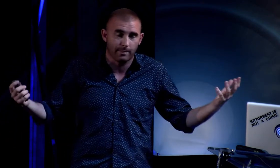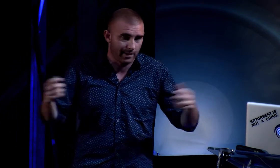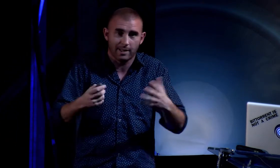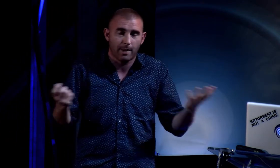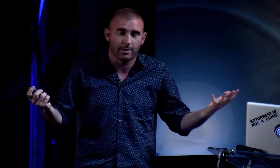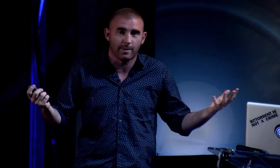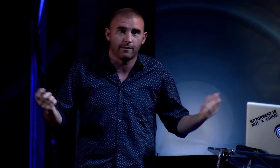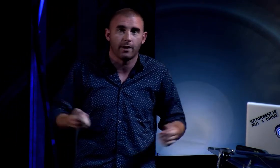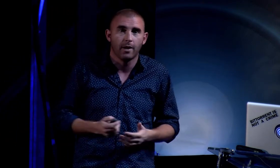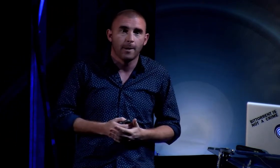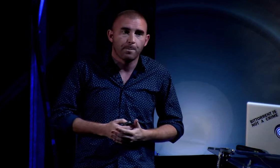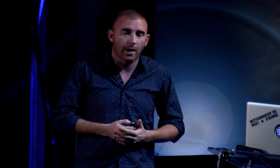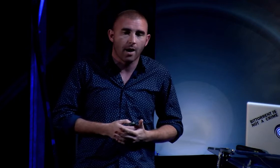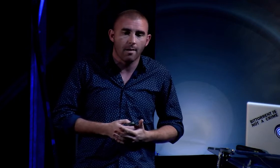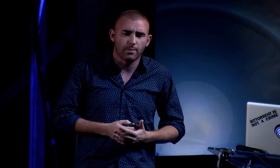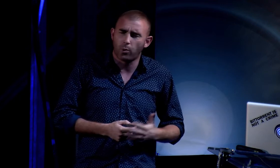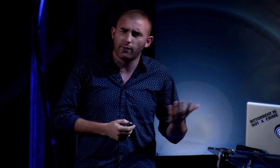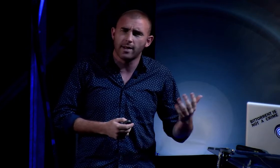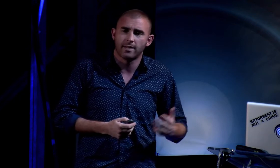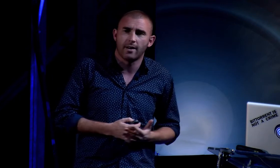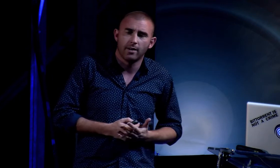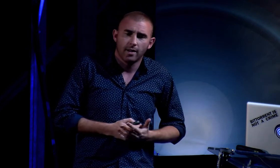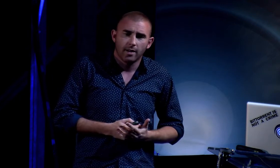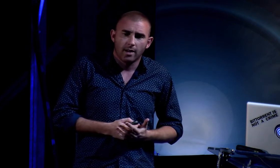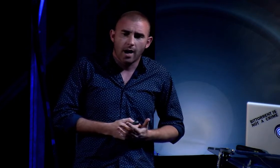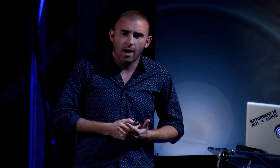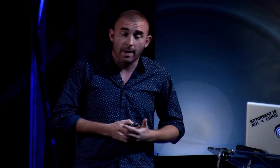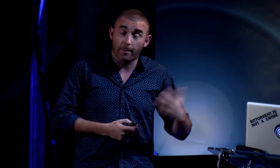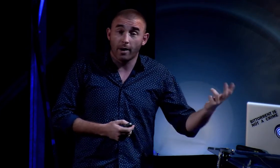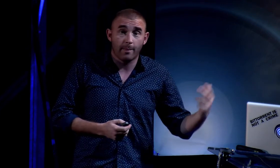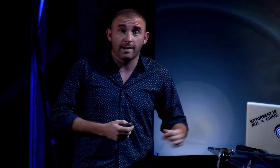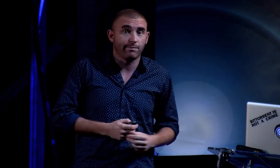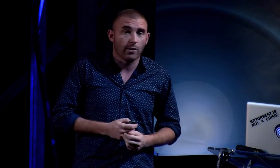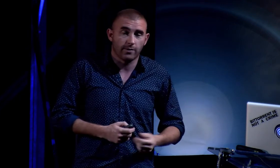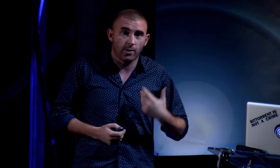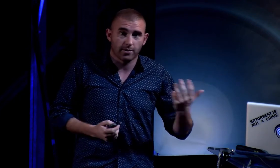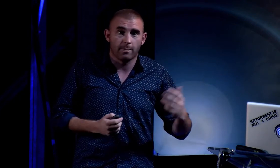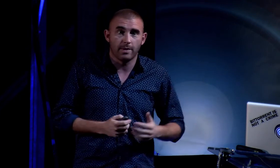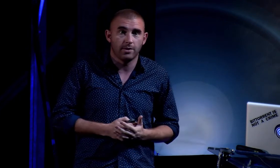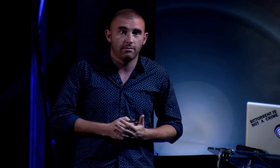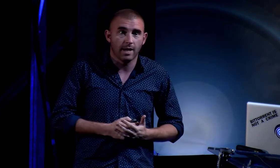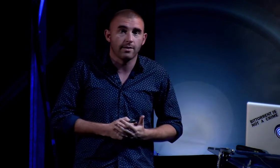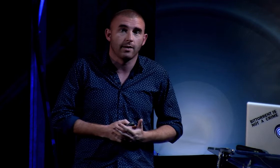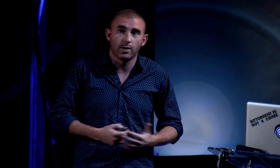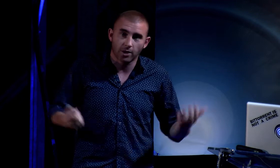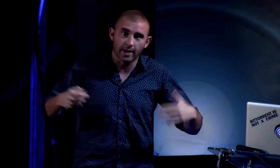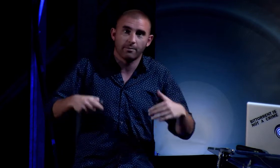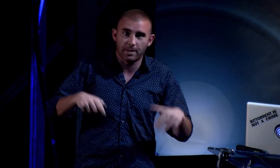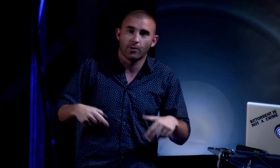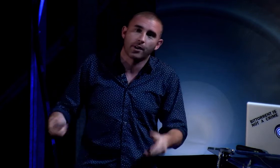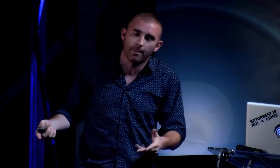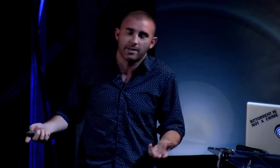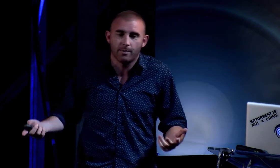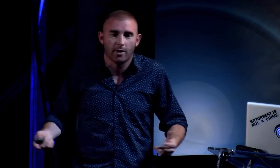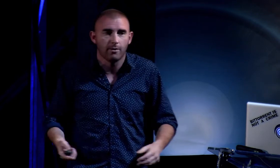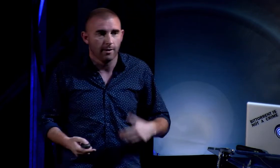been in the public domain for 12 years now. And the Pirate Bay don't have to ask our permission either. If we shut down